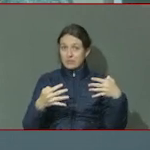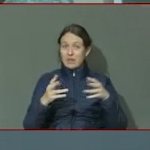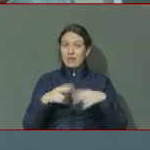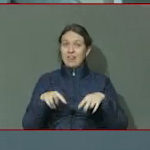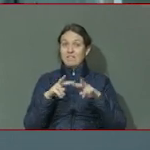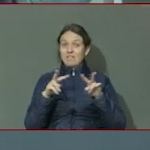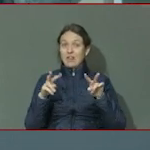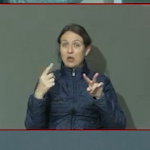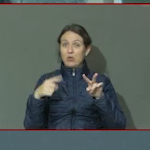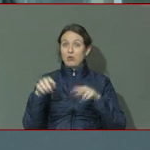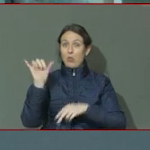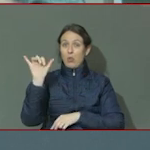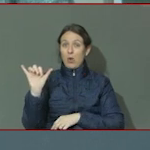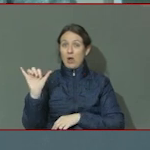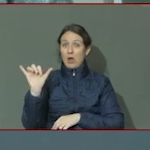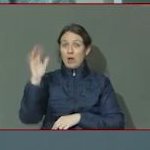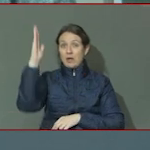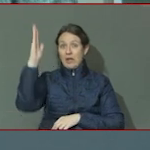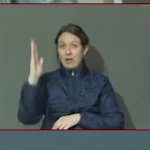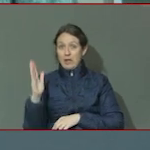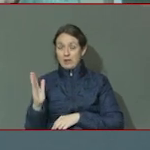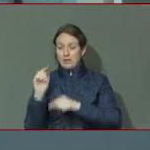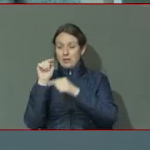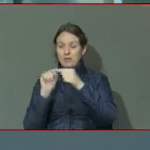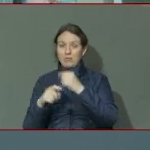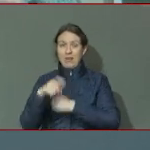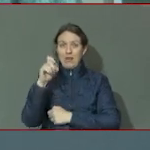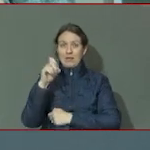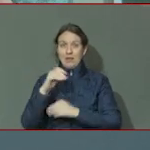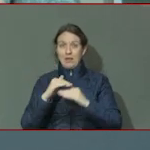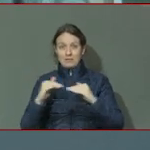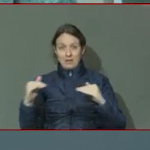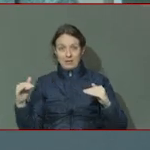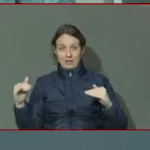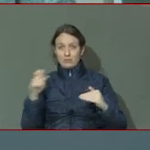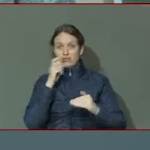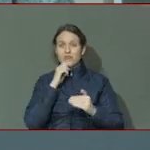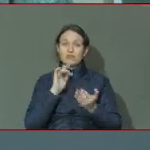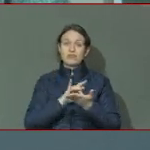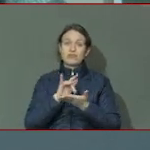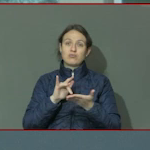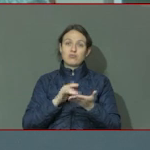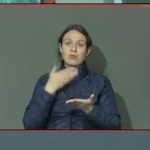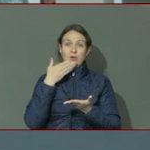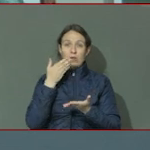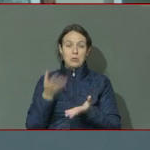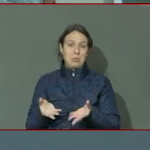the y-axis, divided by the value on the x-axis, you use your calculator and you get an answer.